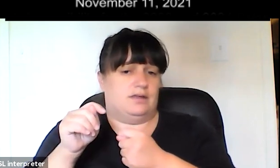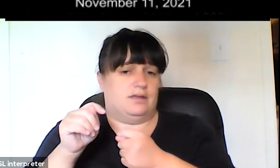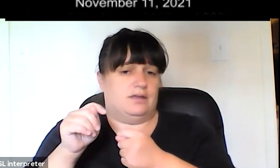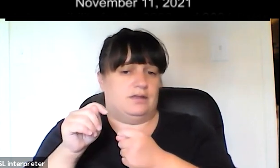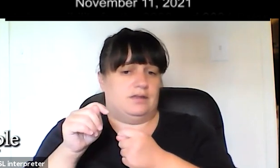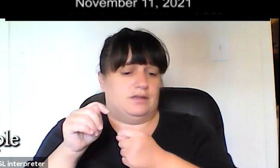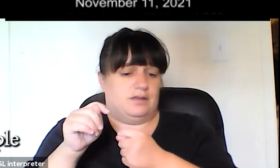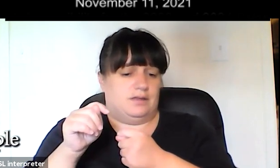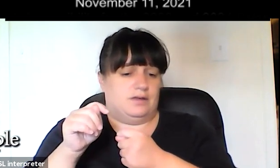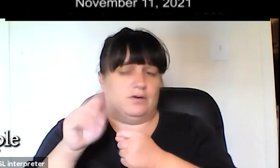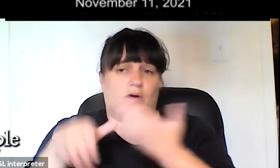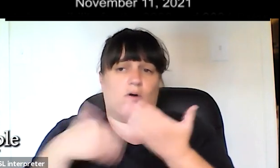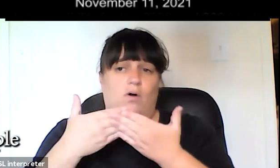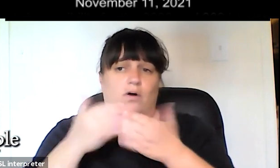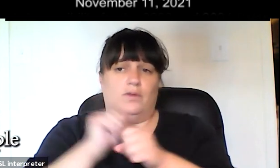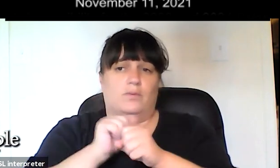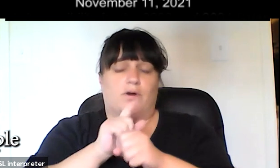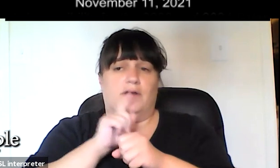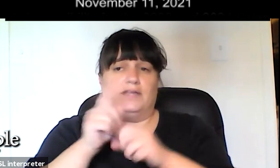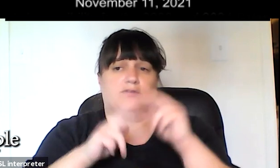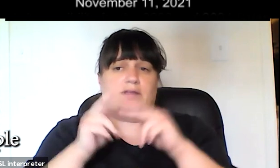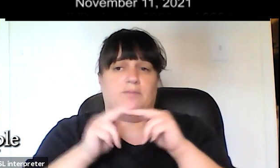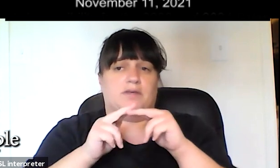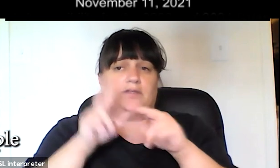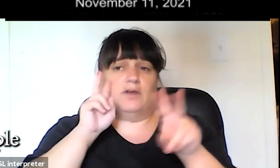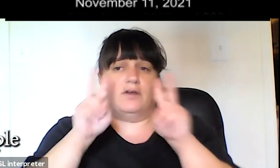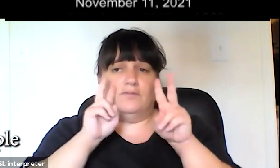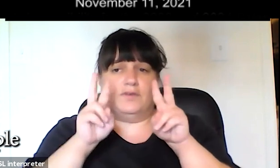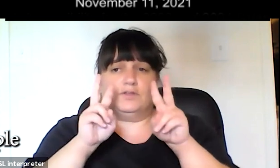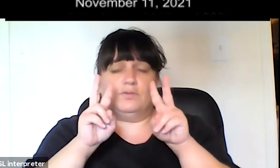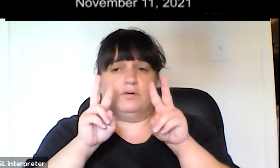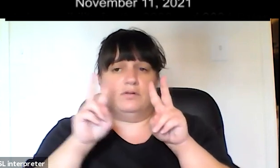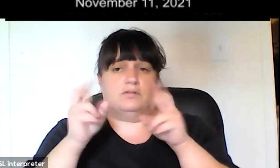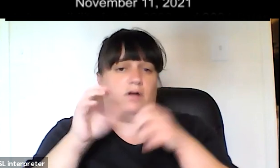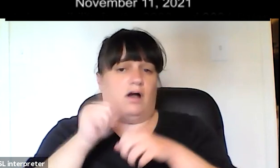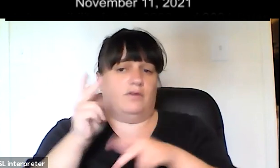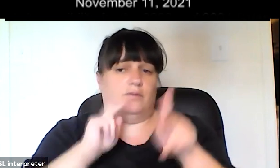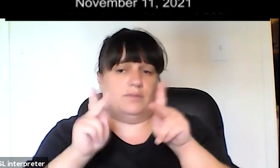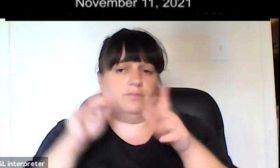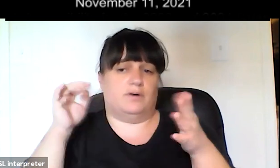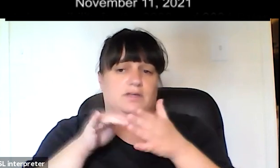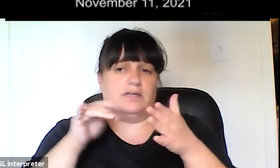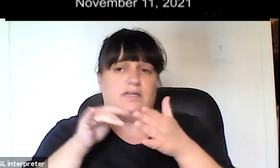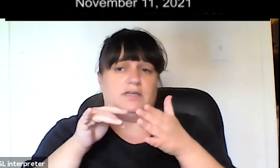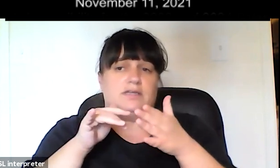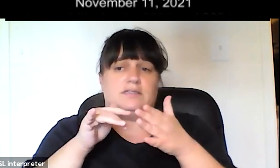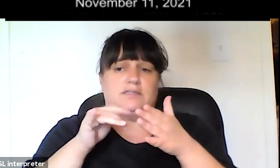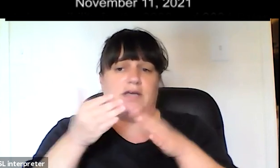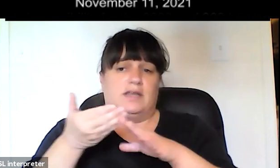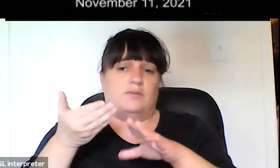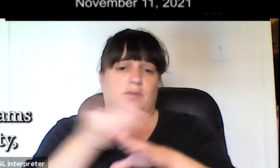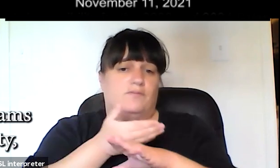mentioned earlier. All of this work is really built on the shoulders of many other people who have studied these things even before